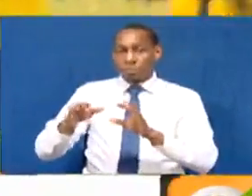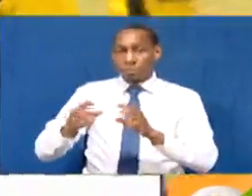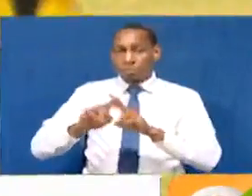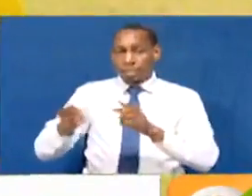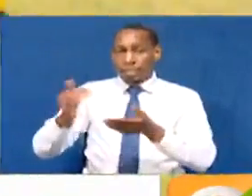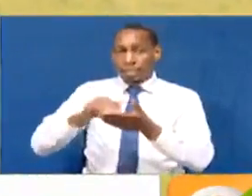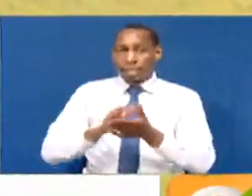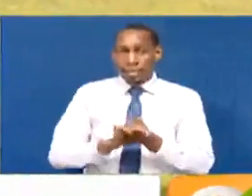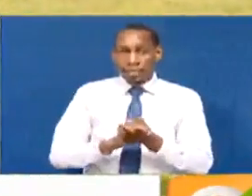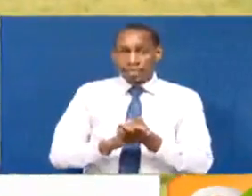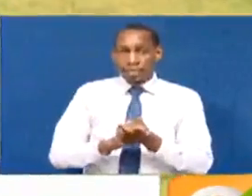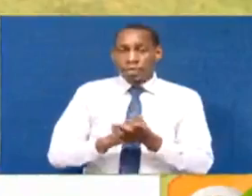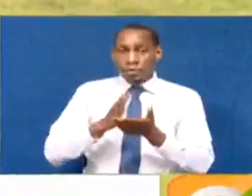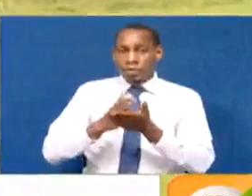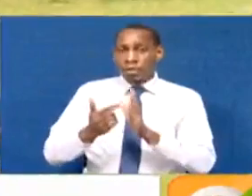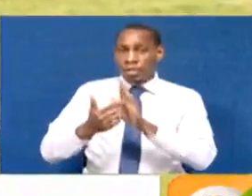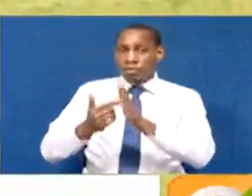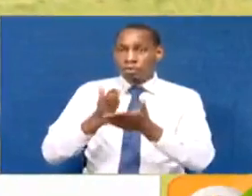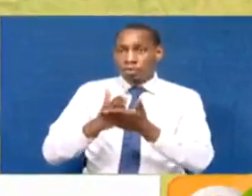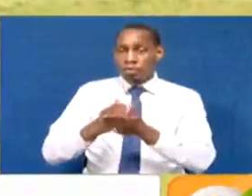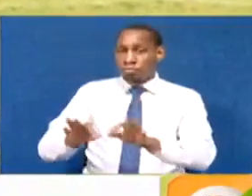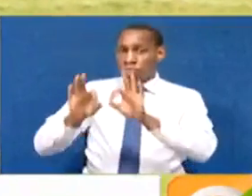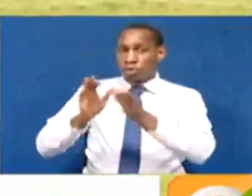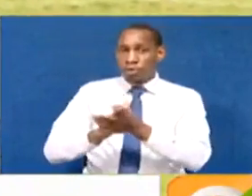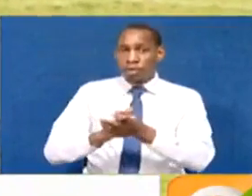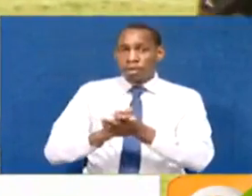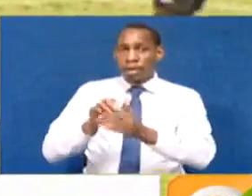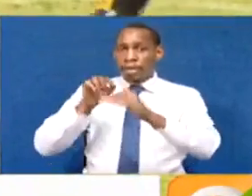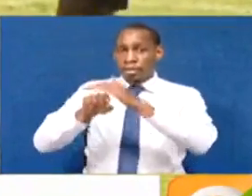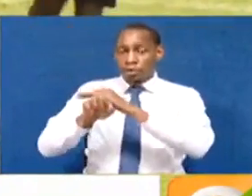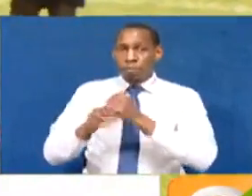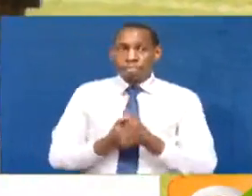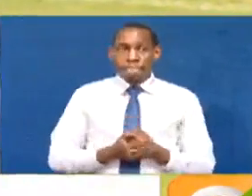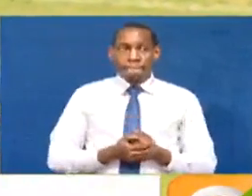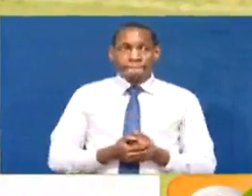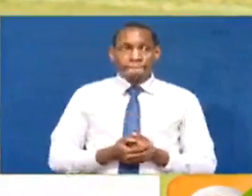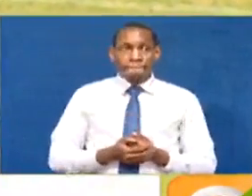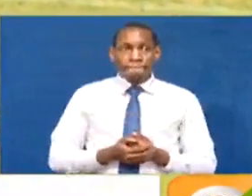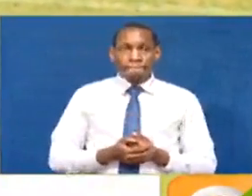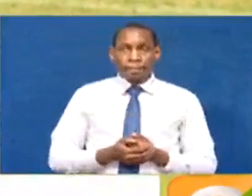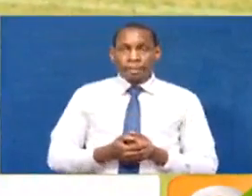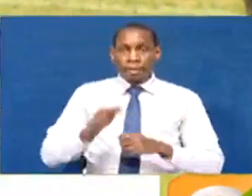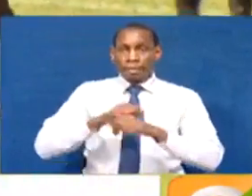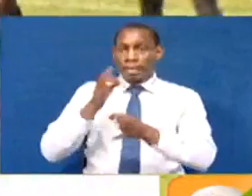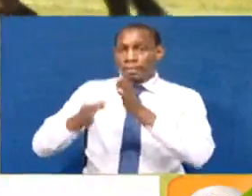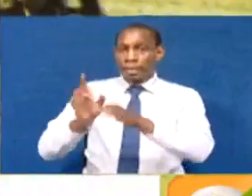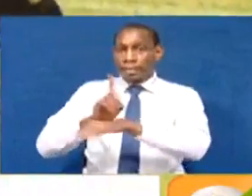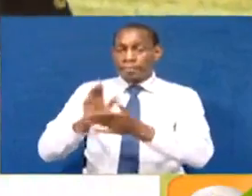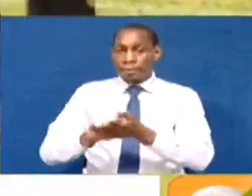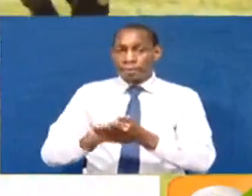lineup. Senaji's inclusion proved to be a masterstroke as he scored the winning goal. After 33 minutes, the